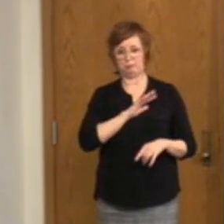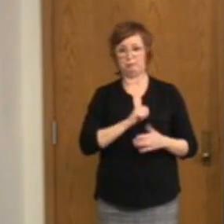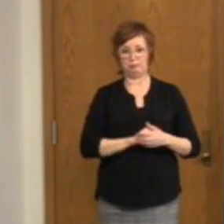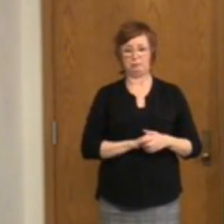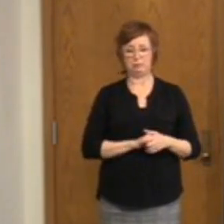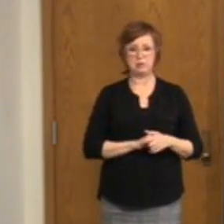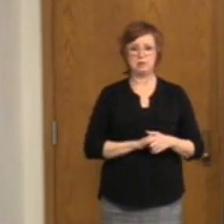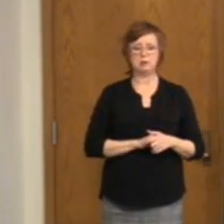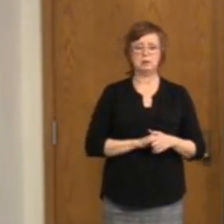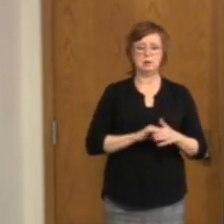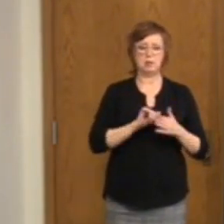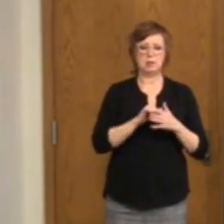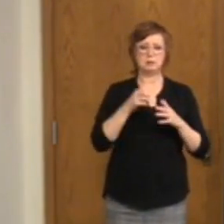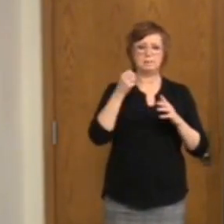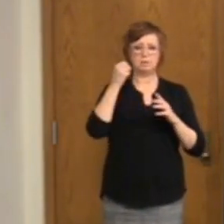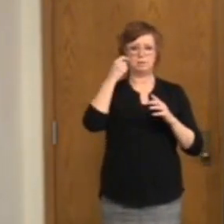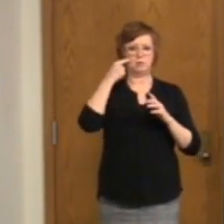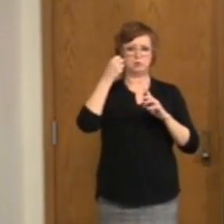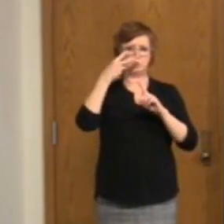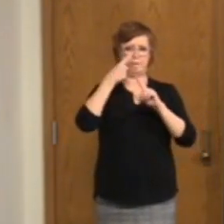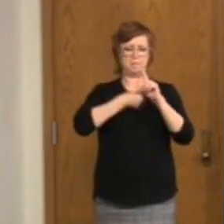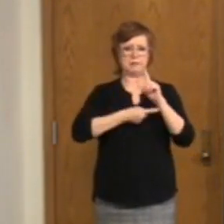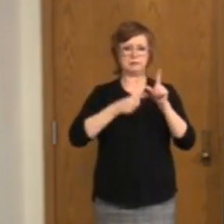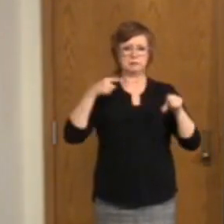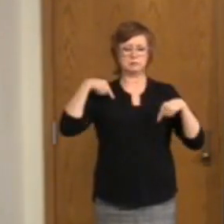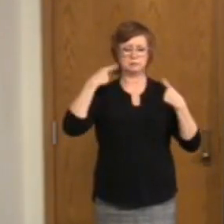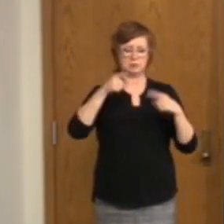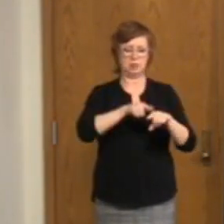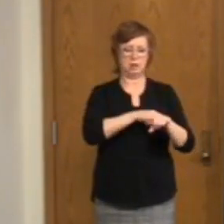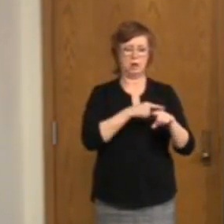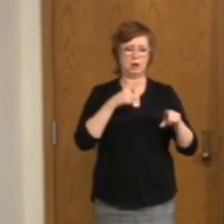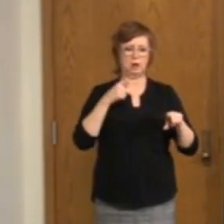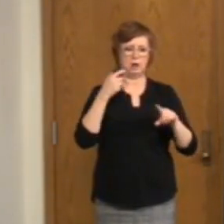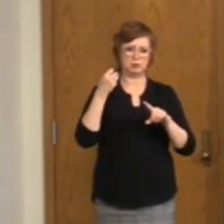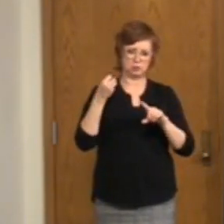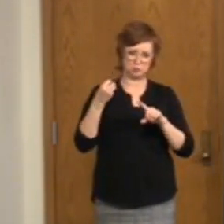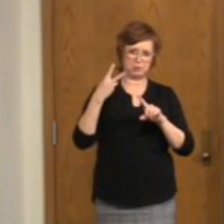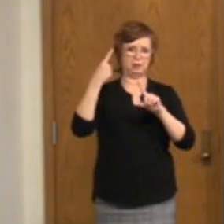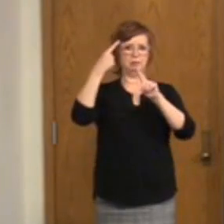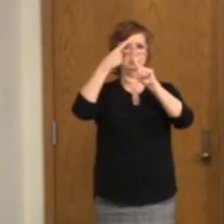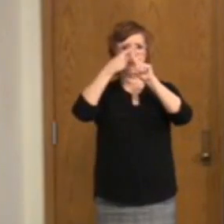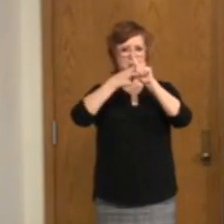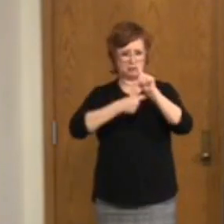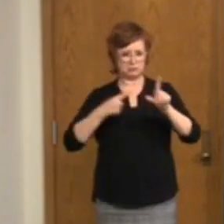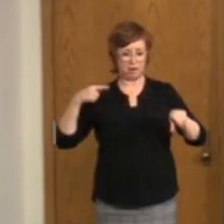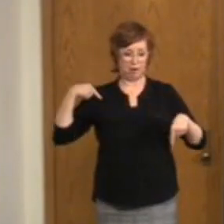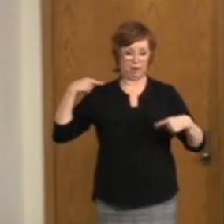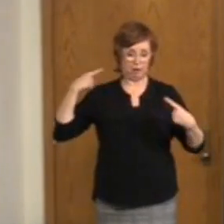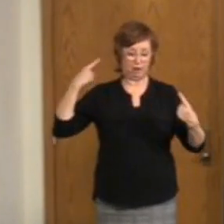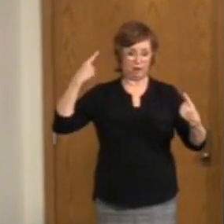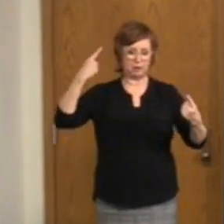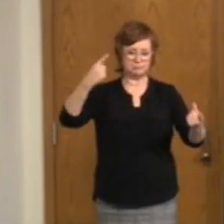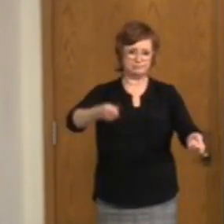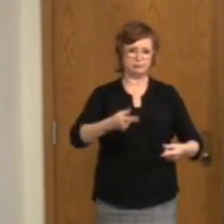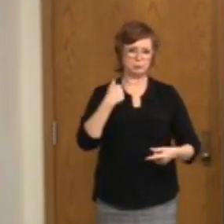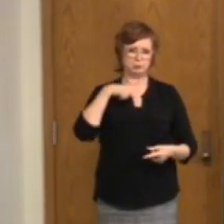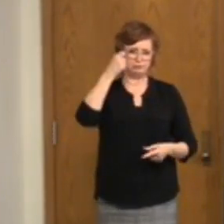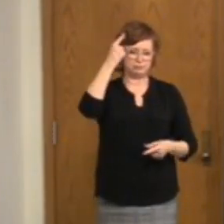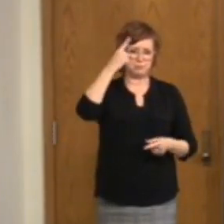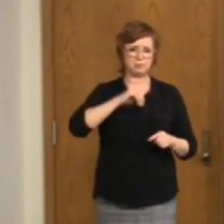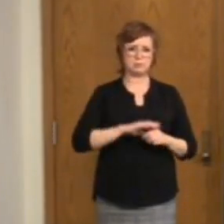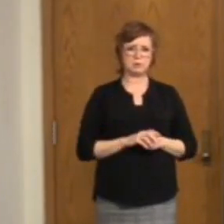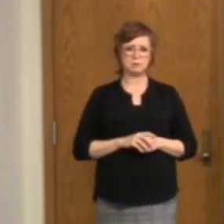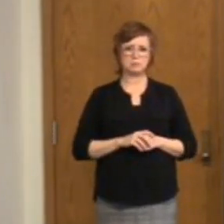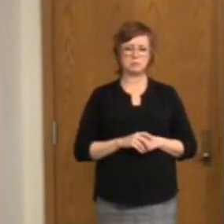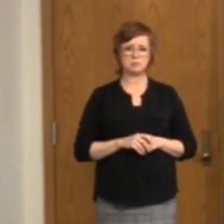Saskatchewan people, Saskatchewan residents, and most certainly I think it's going to, as things happen in the next number of weeks and